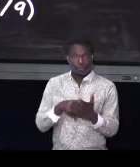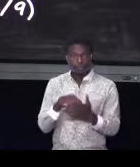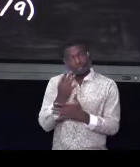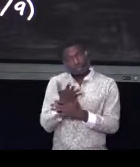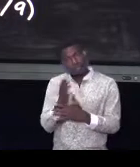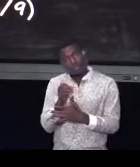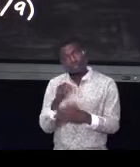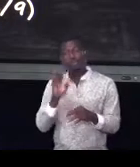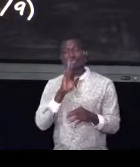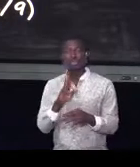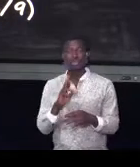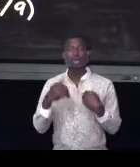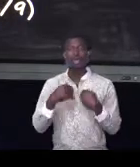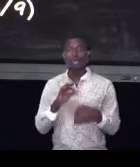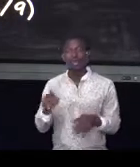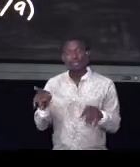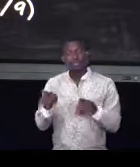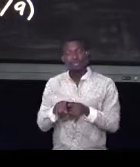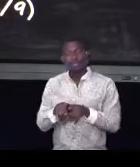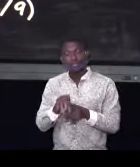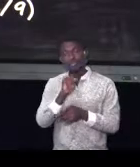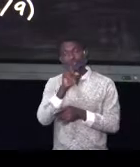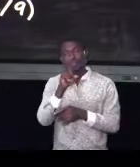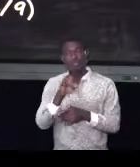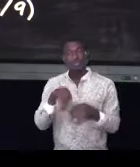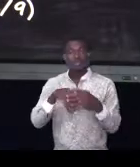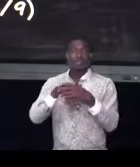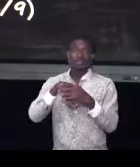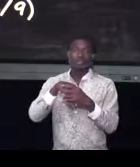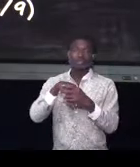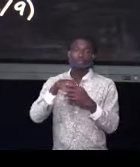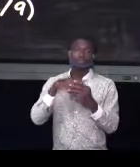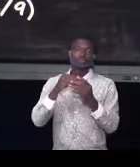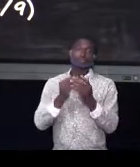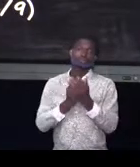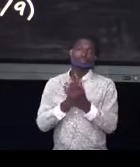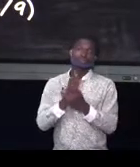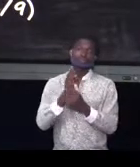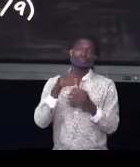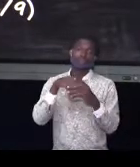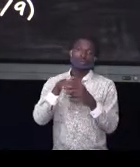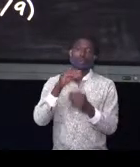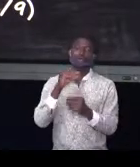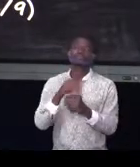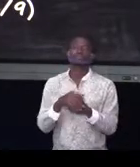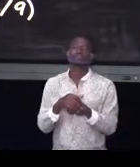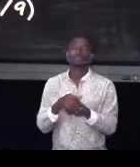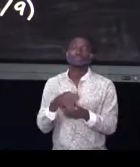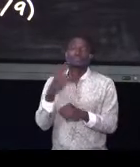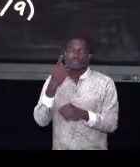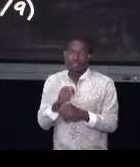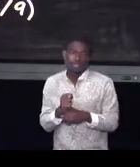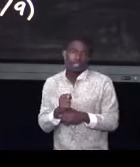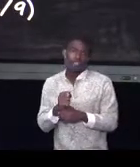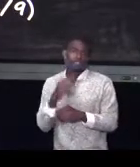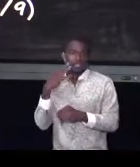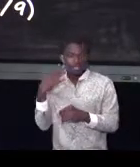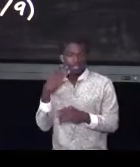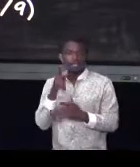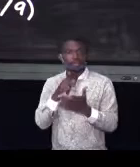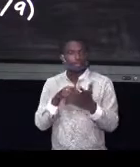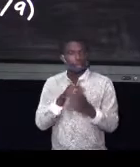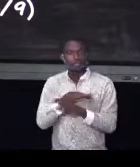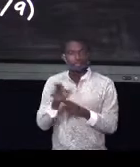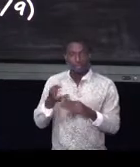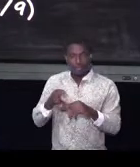fractions are having the same size. Throughout the partitioning, the yellow shaded part did not increase,